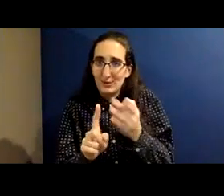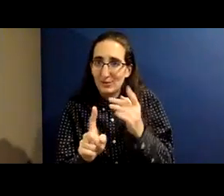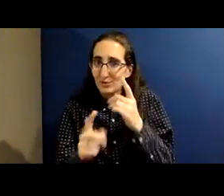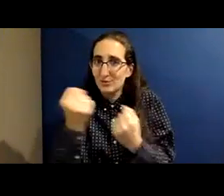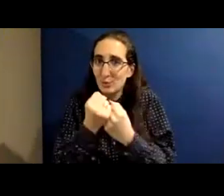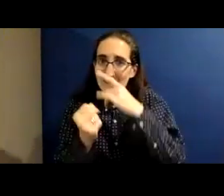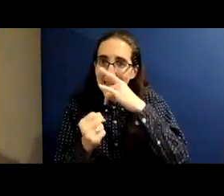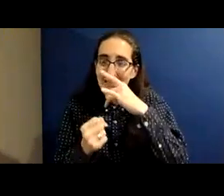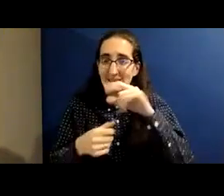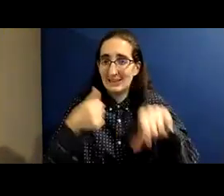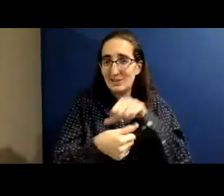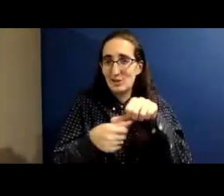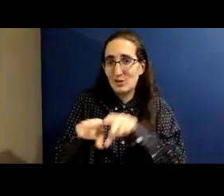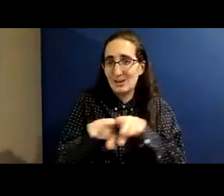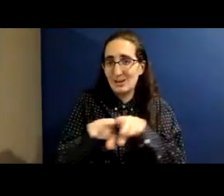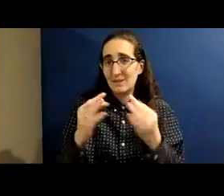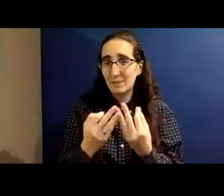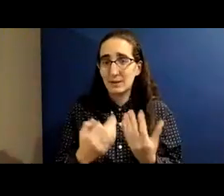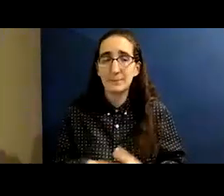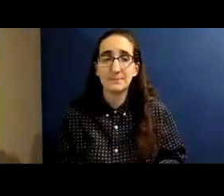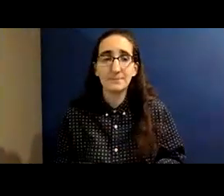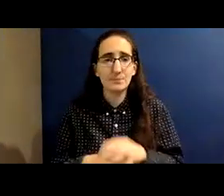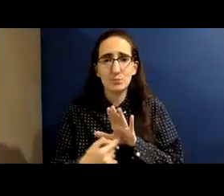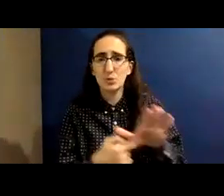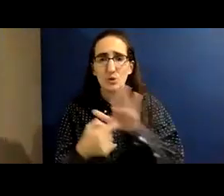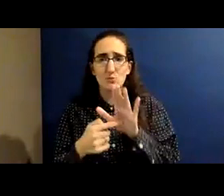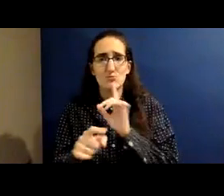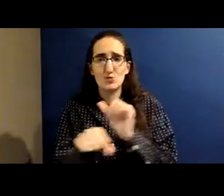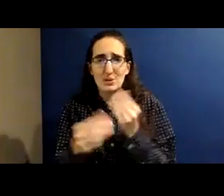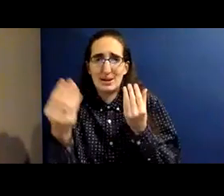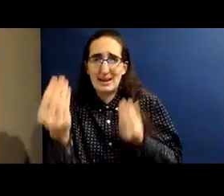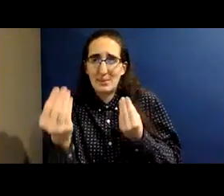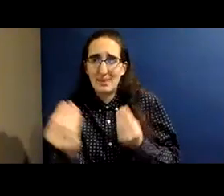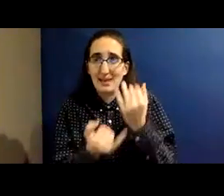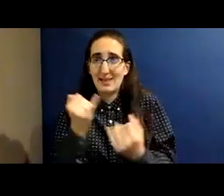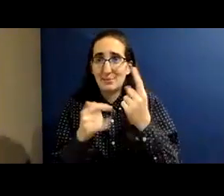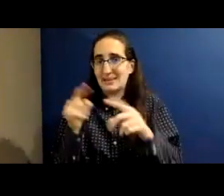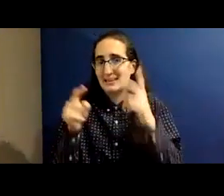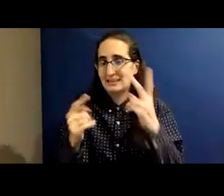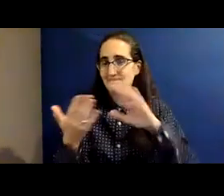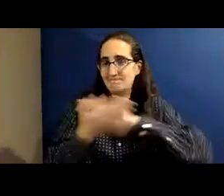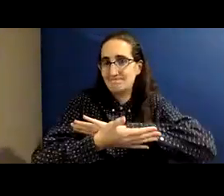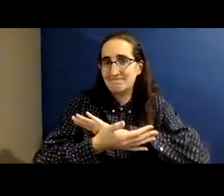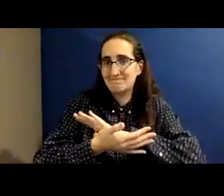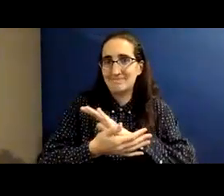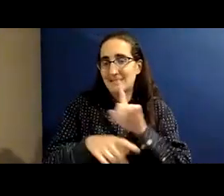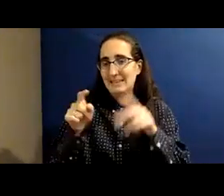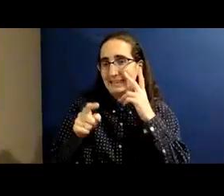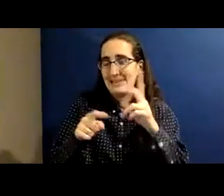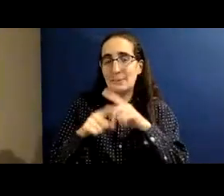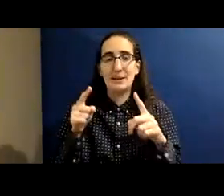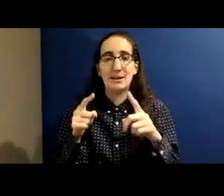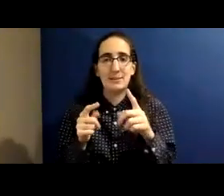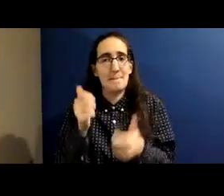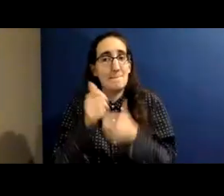for each other as a family. Show genuine empathy. And the last one that you can't see, I just noticed it got knocked off on the slide, but it's the